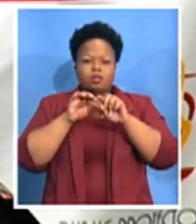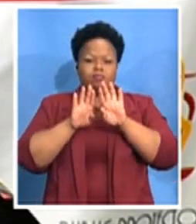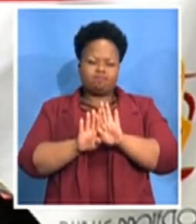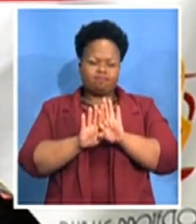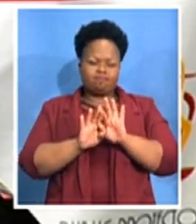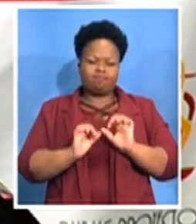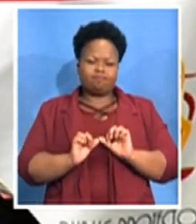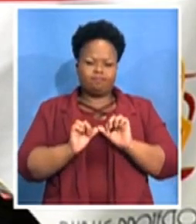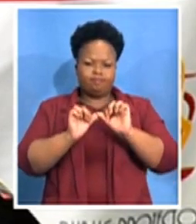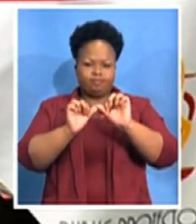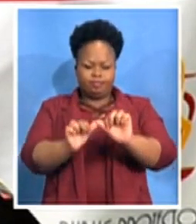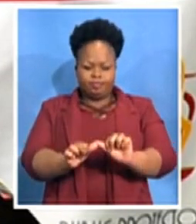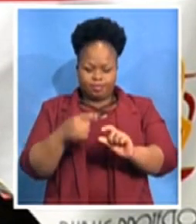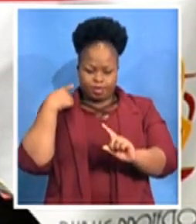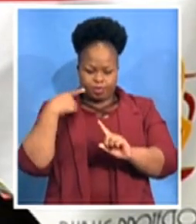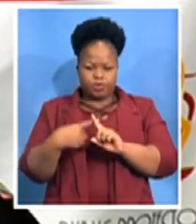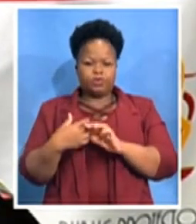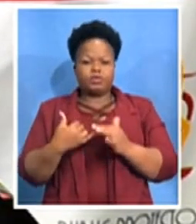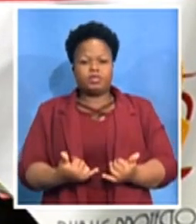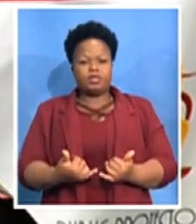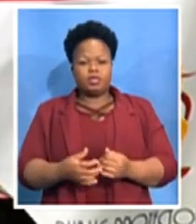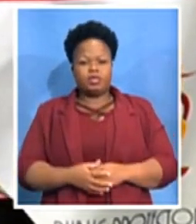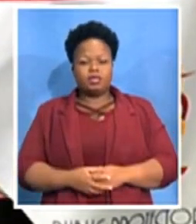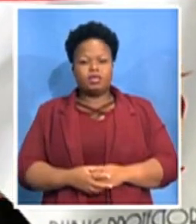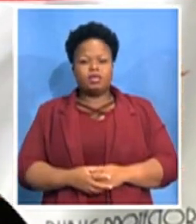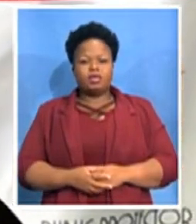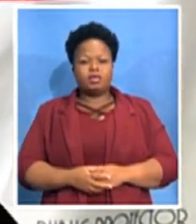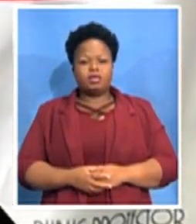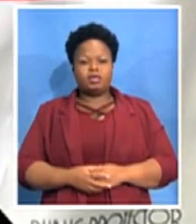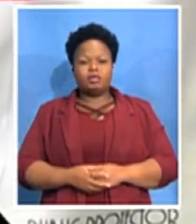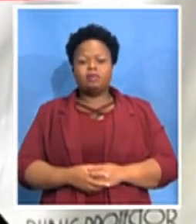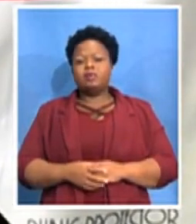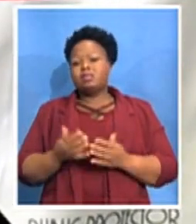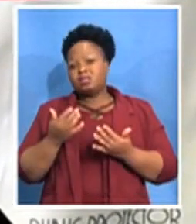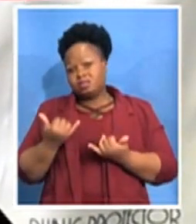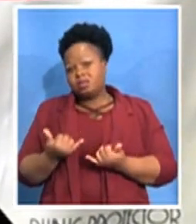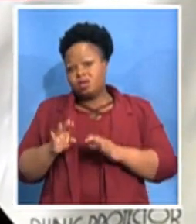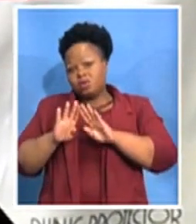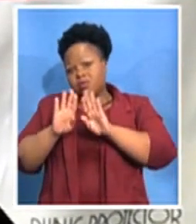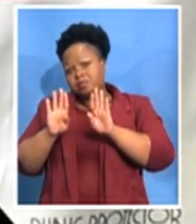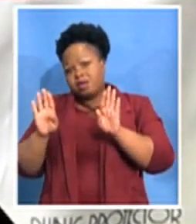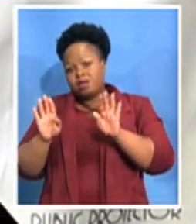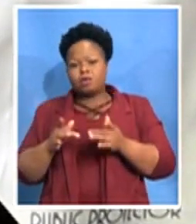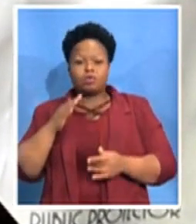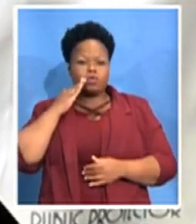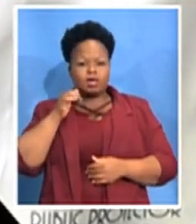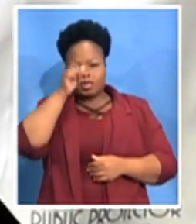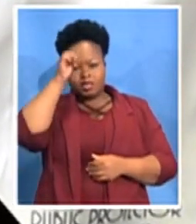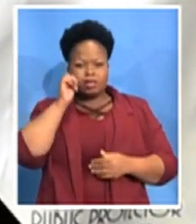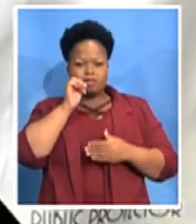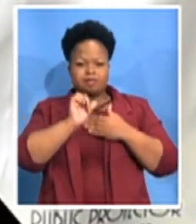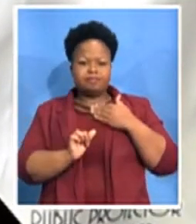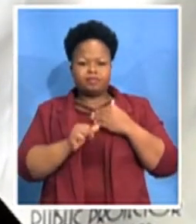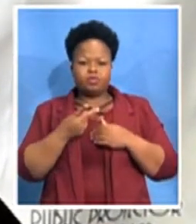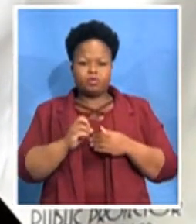albeit with less restriction than was the case in April 2020. The provinces which we